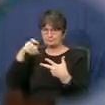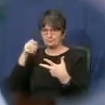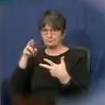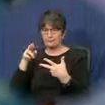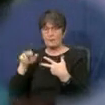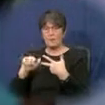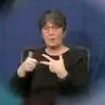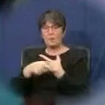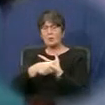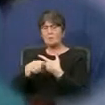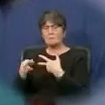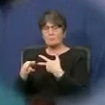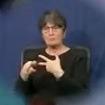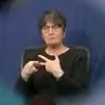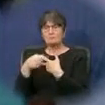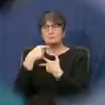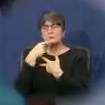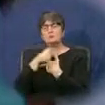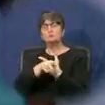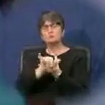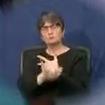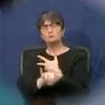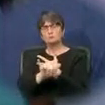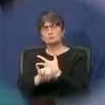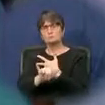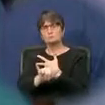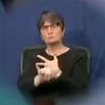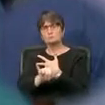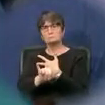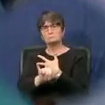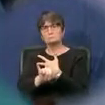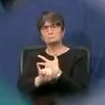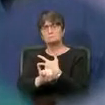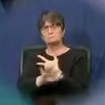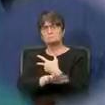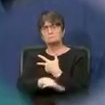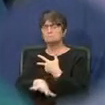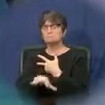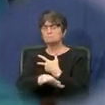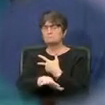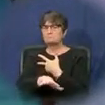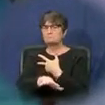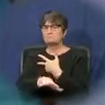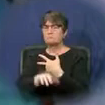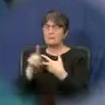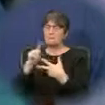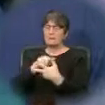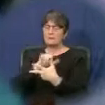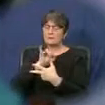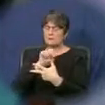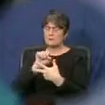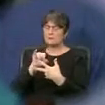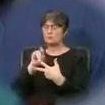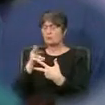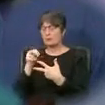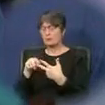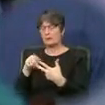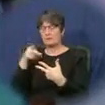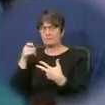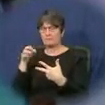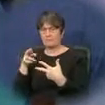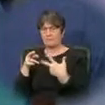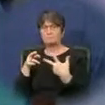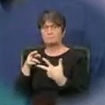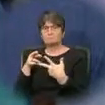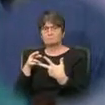the rest, the Lord had said to them to stay behind, to stay at a lower place. But it was James and John and Peter